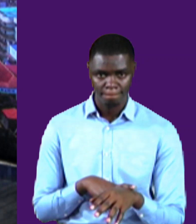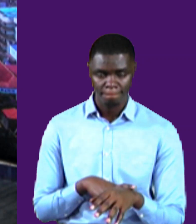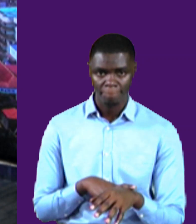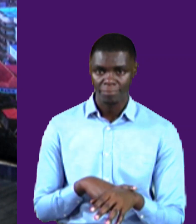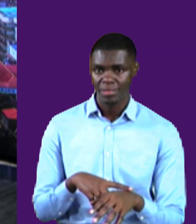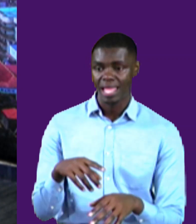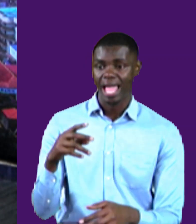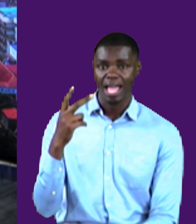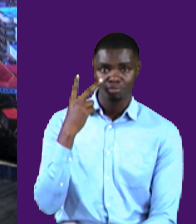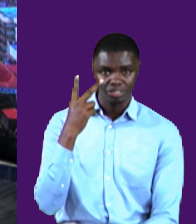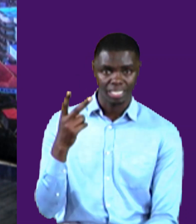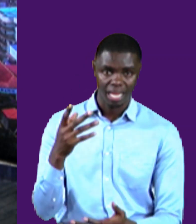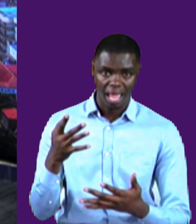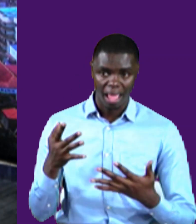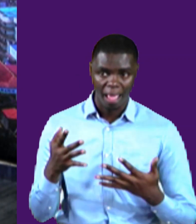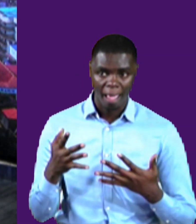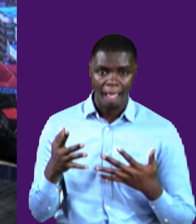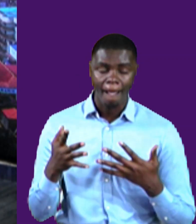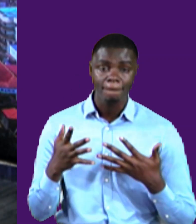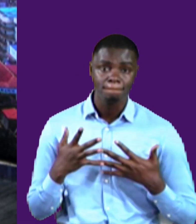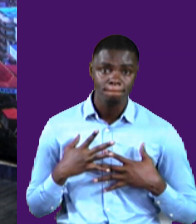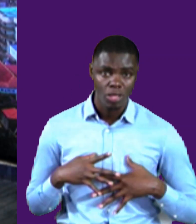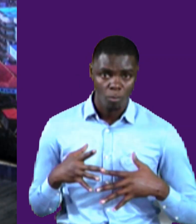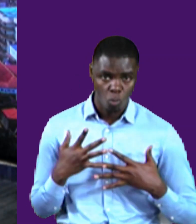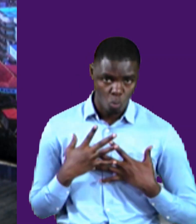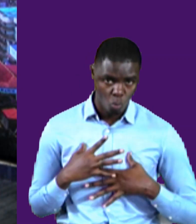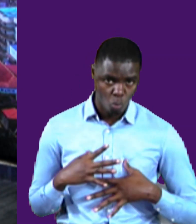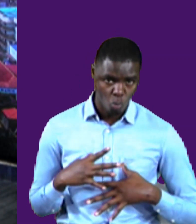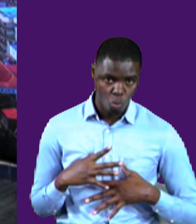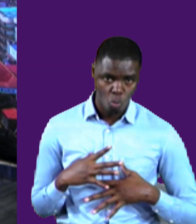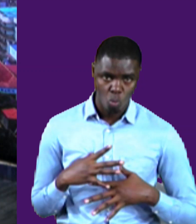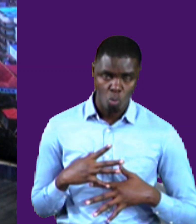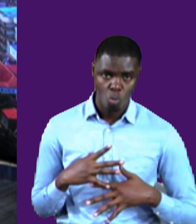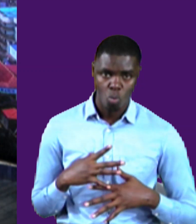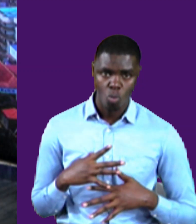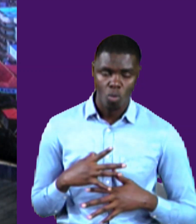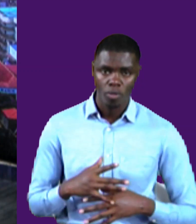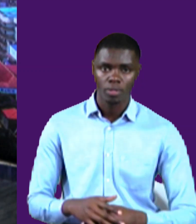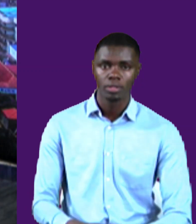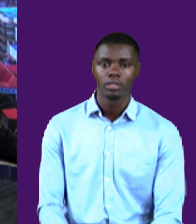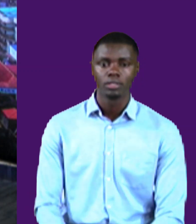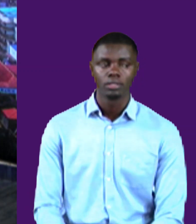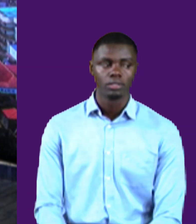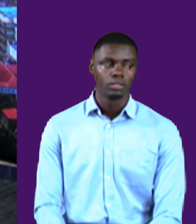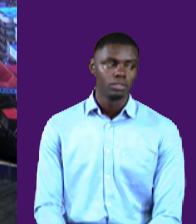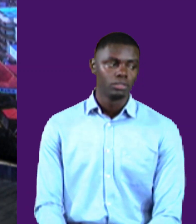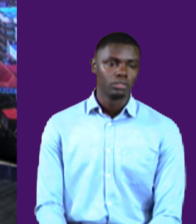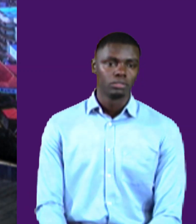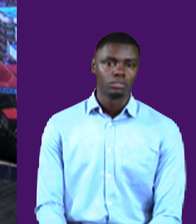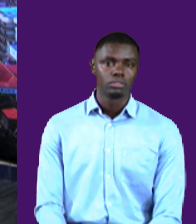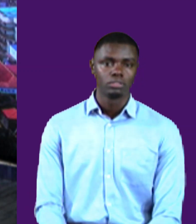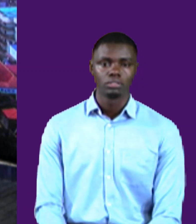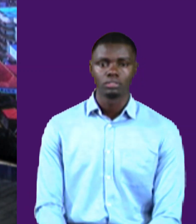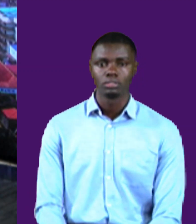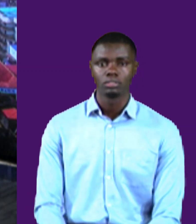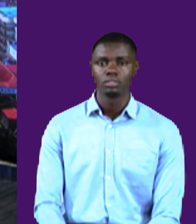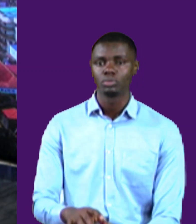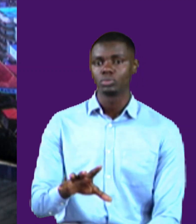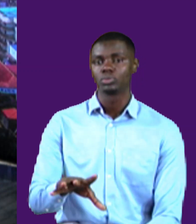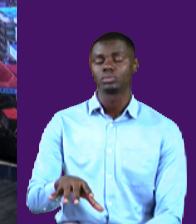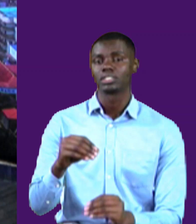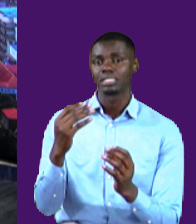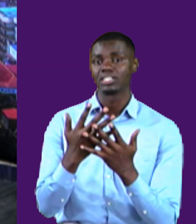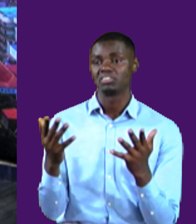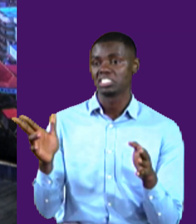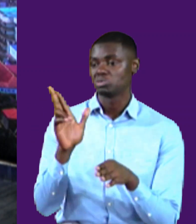I've seen people who take those devices that they